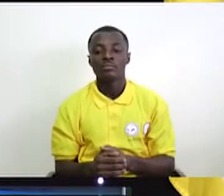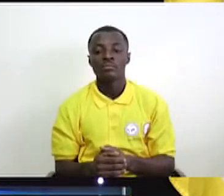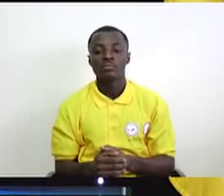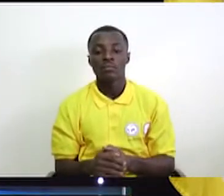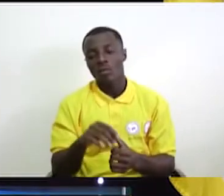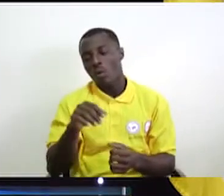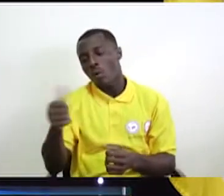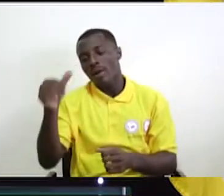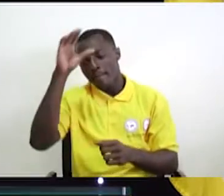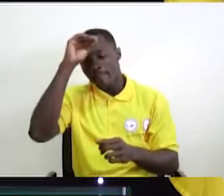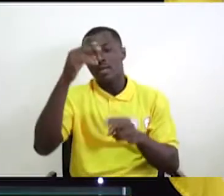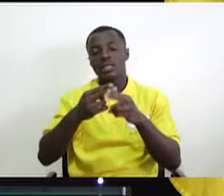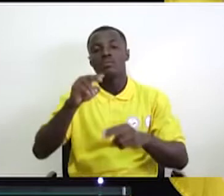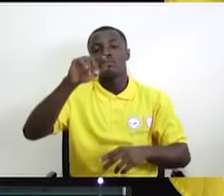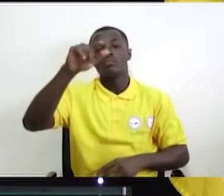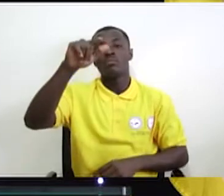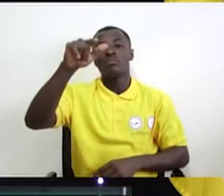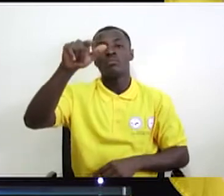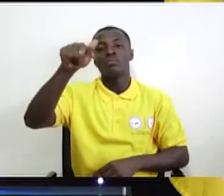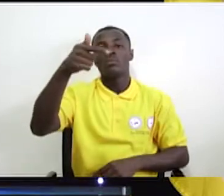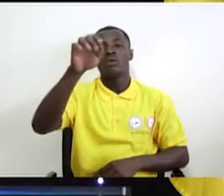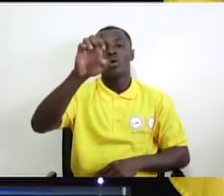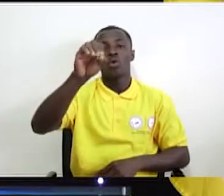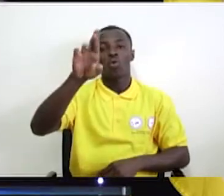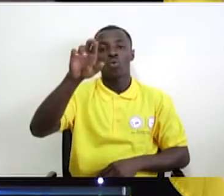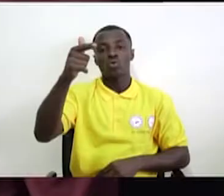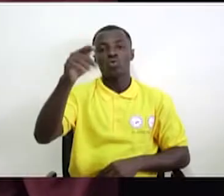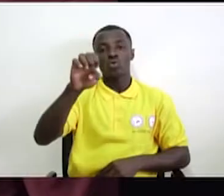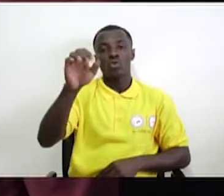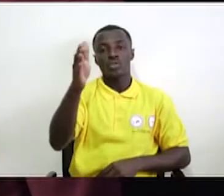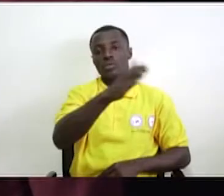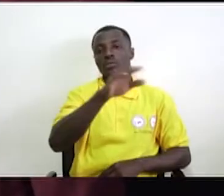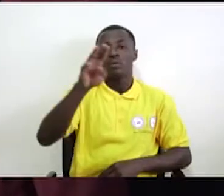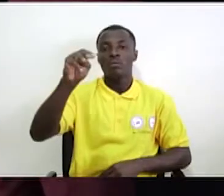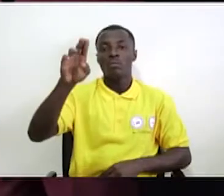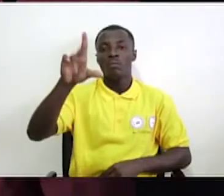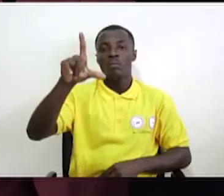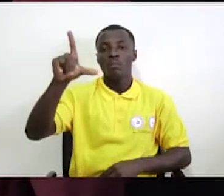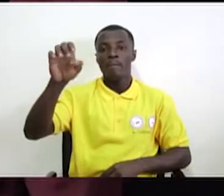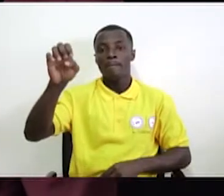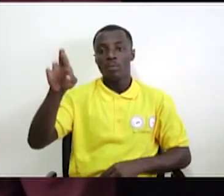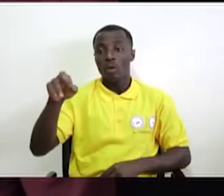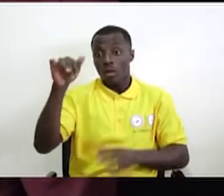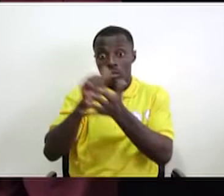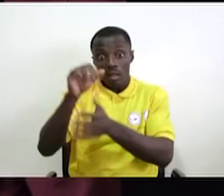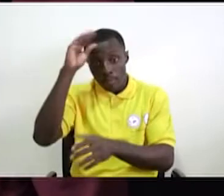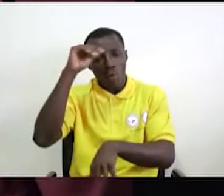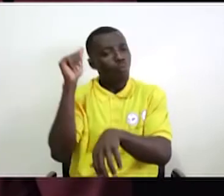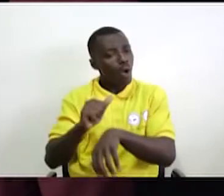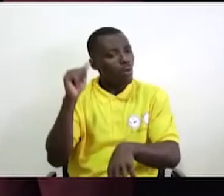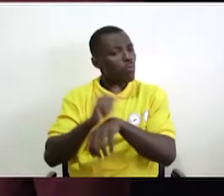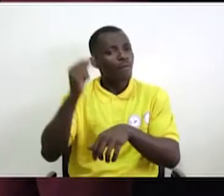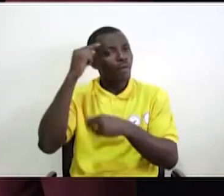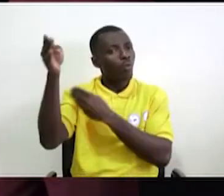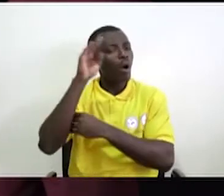George Muller. Papa bi etna se ani friend George Muller. He has achieved so much for the kingdom of God.